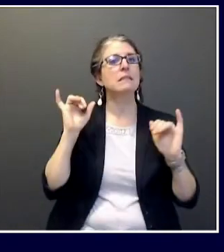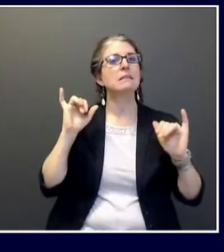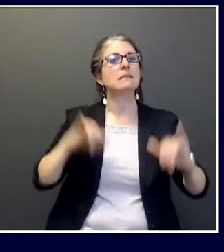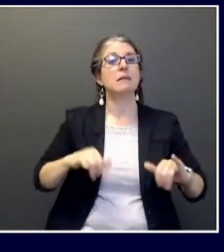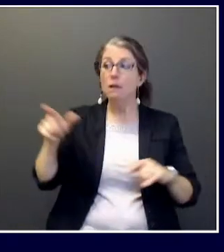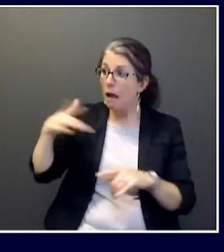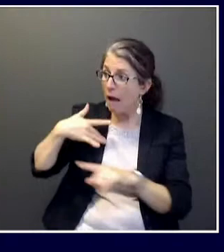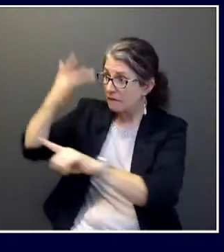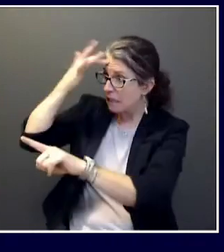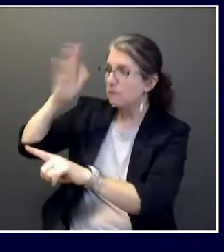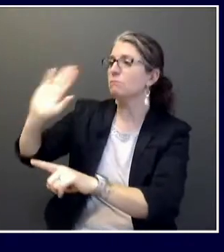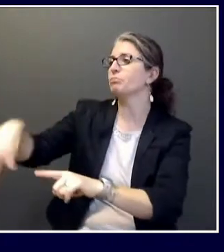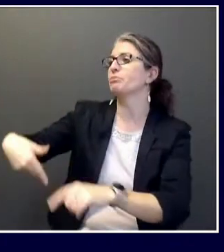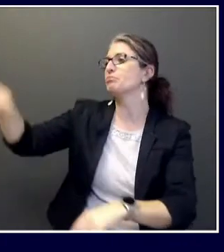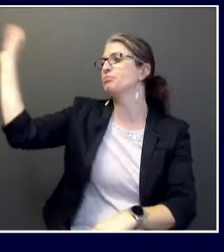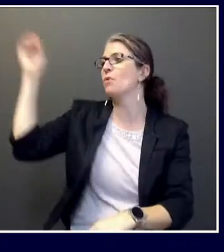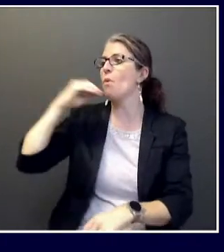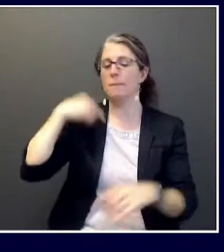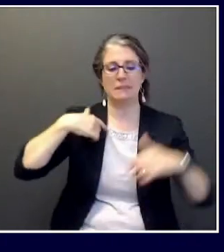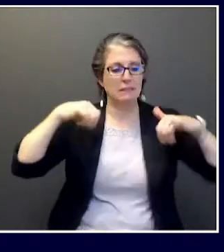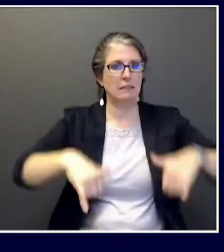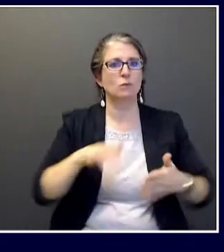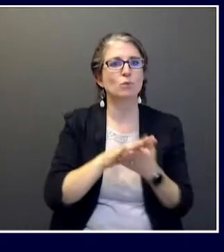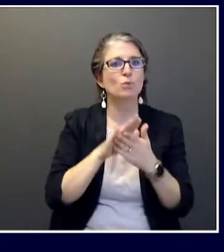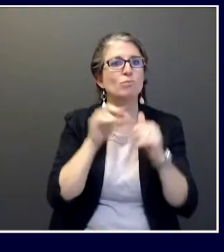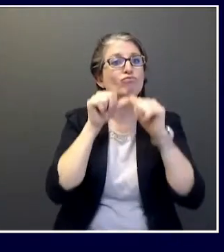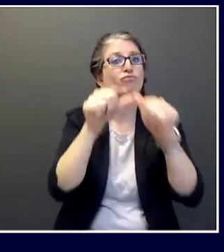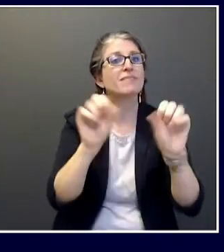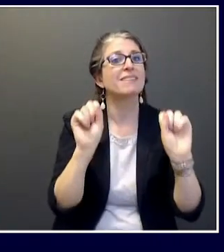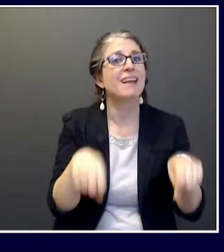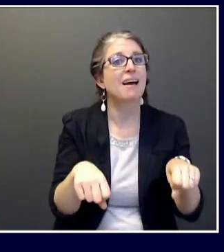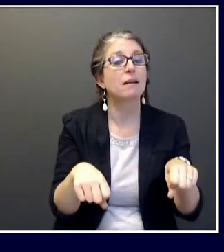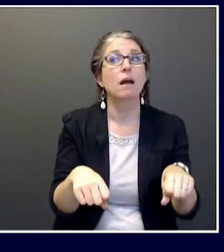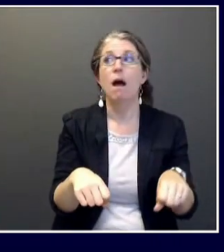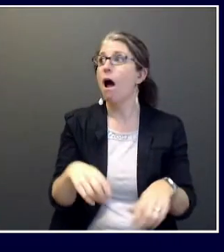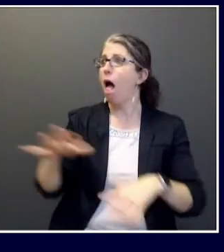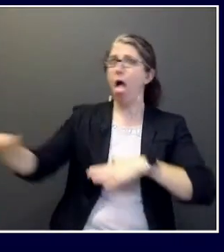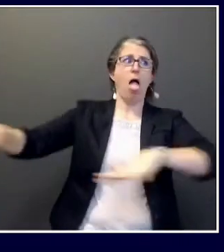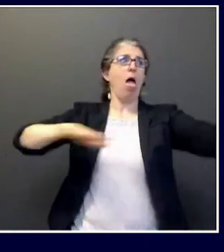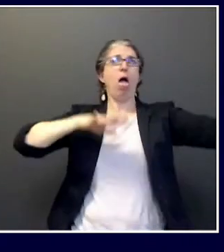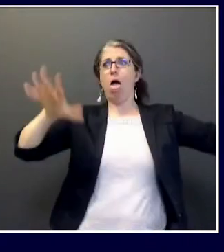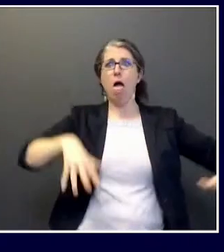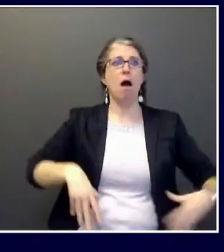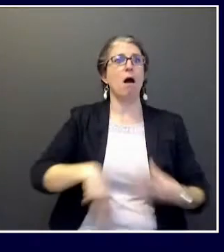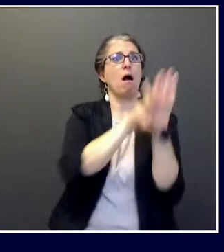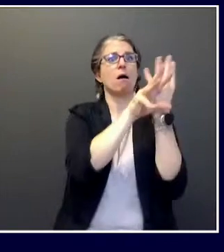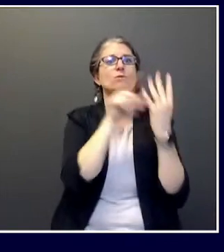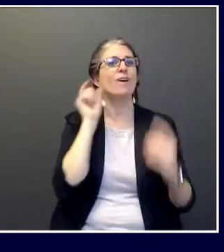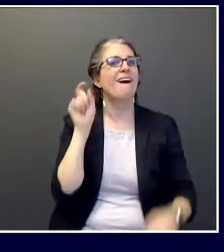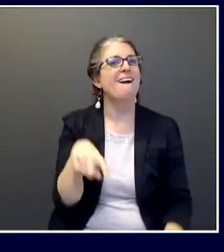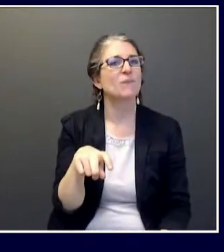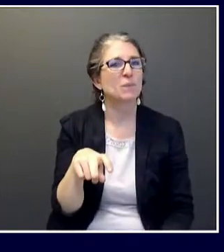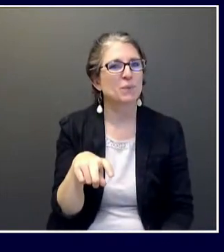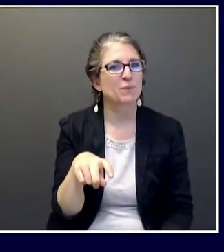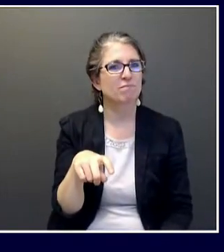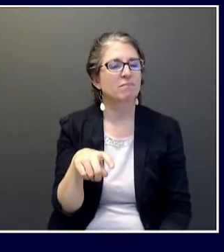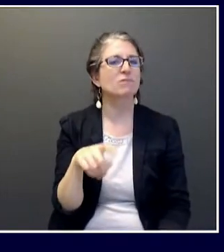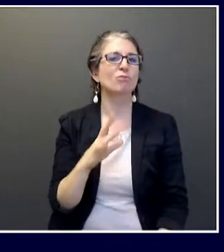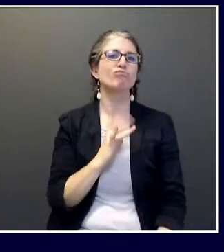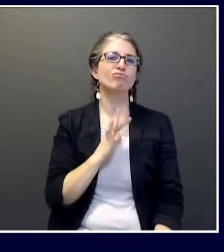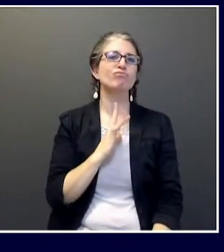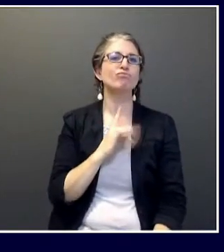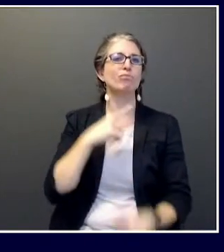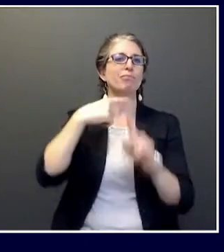off the bat there, the school year, the latter half of the school year presents an opportunity. And then finally, to the point you mentioned,